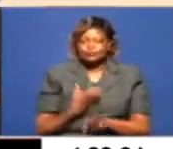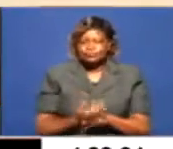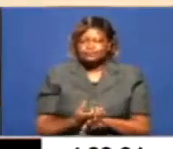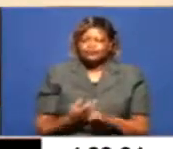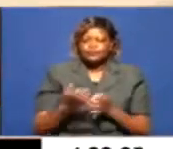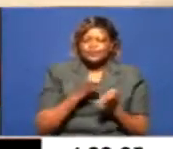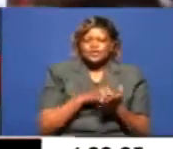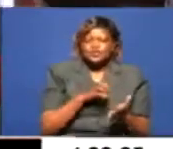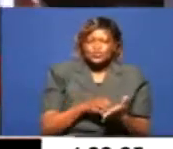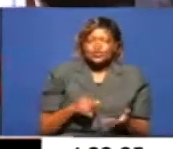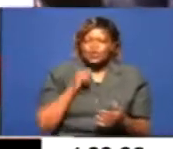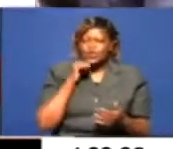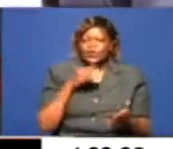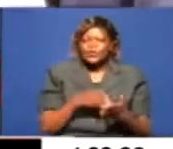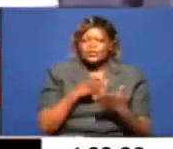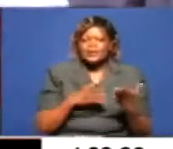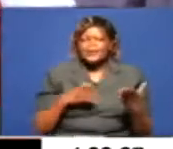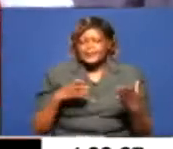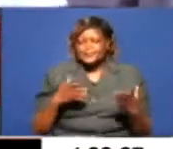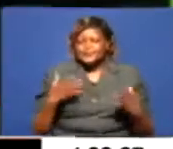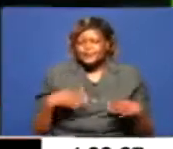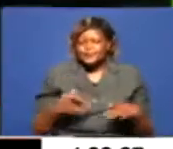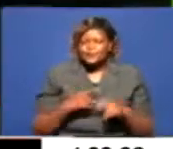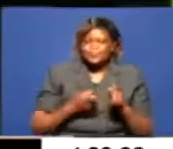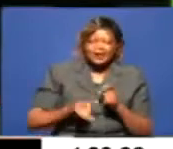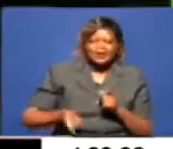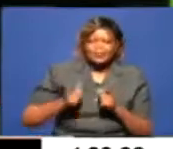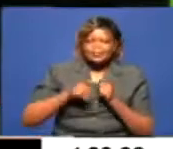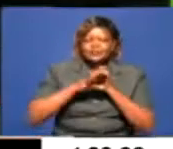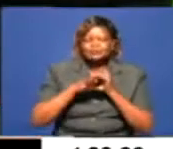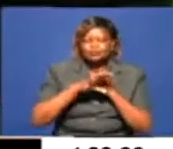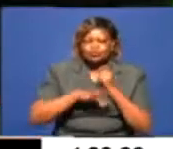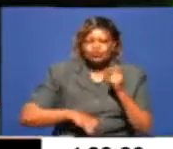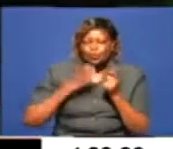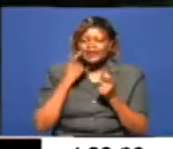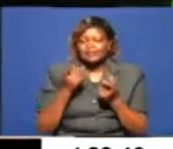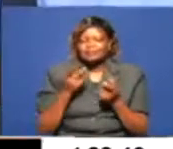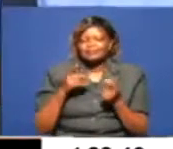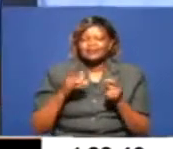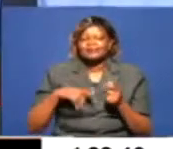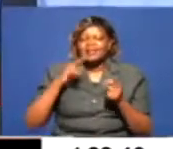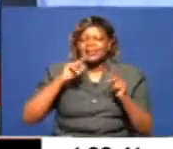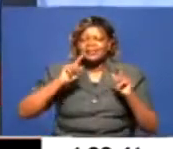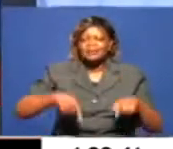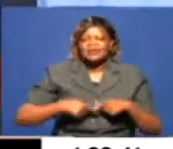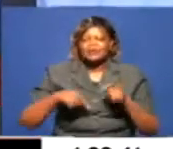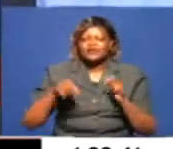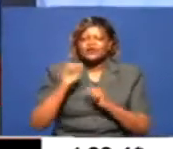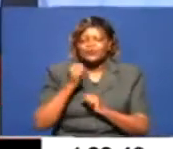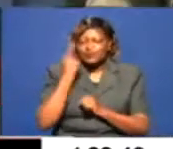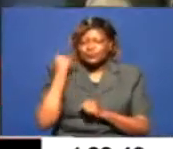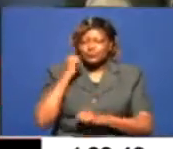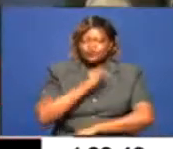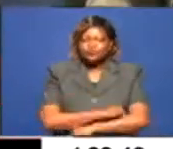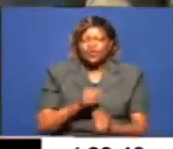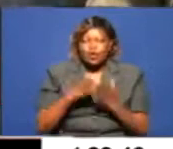some operators from hiking the bus fares as they took advantage of the high demand for transport occasioned by schools reopening to make a